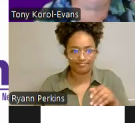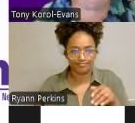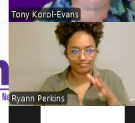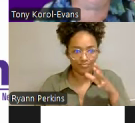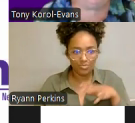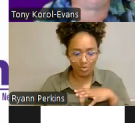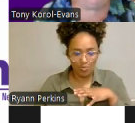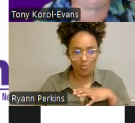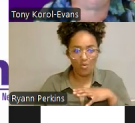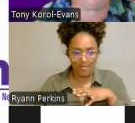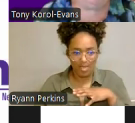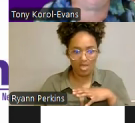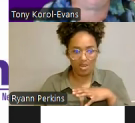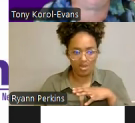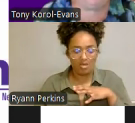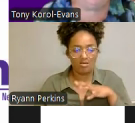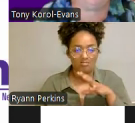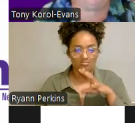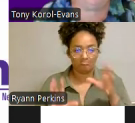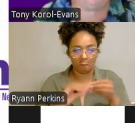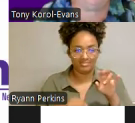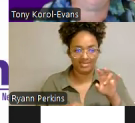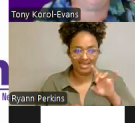their proportion in the state population.